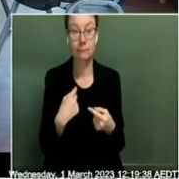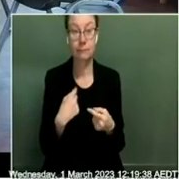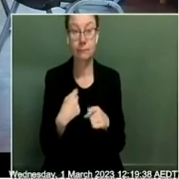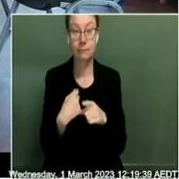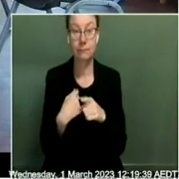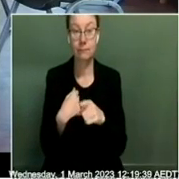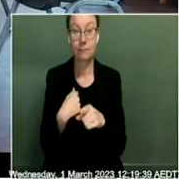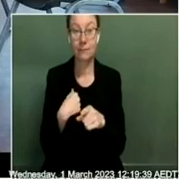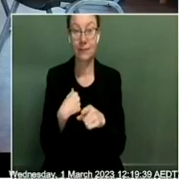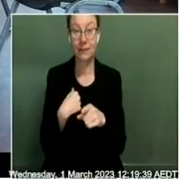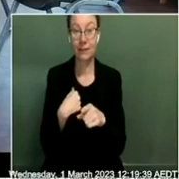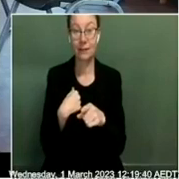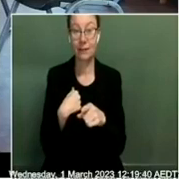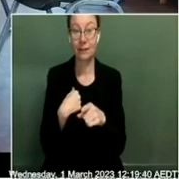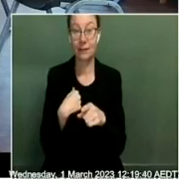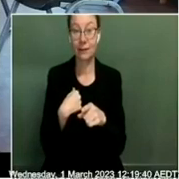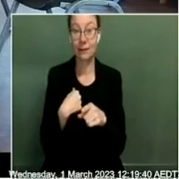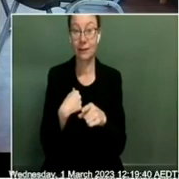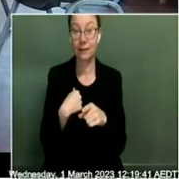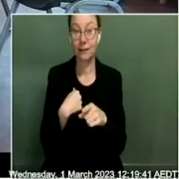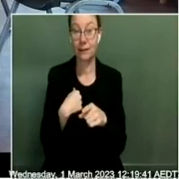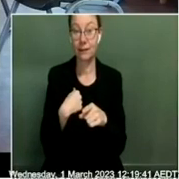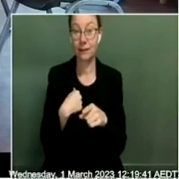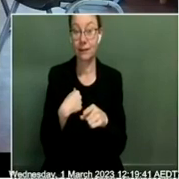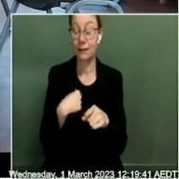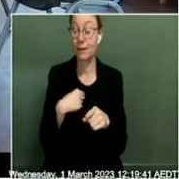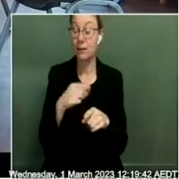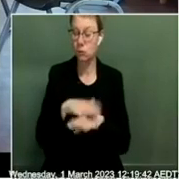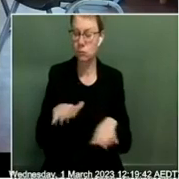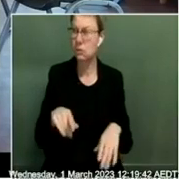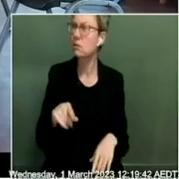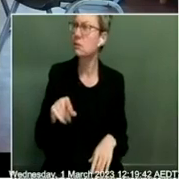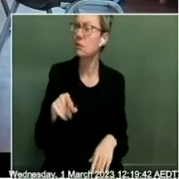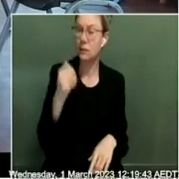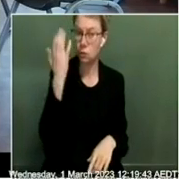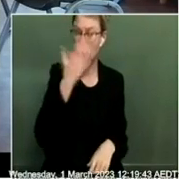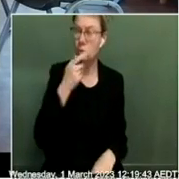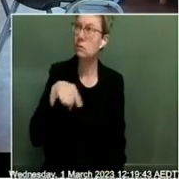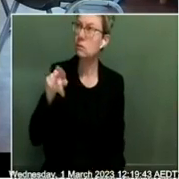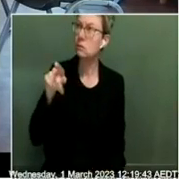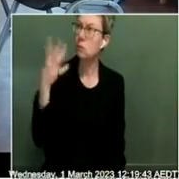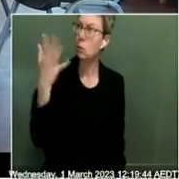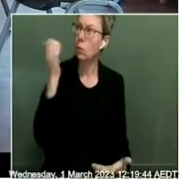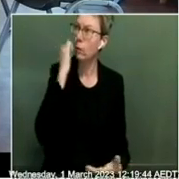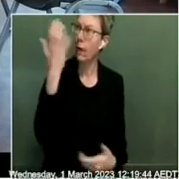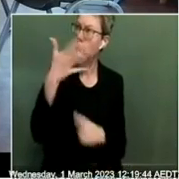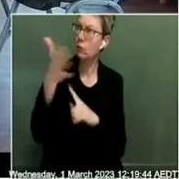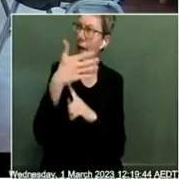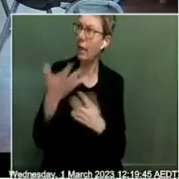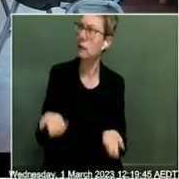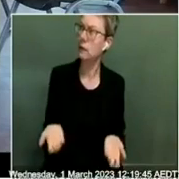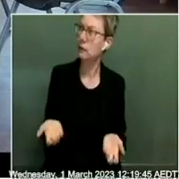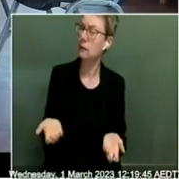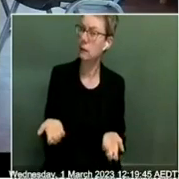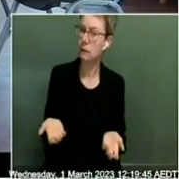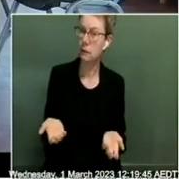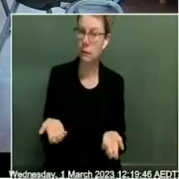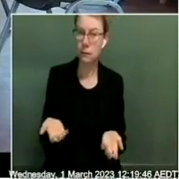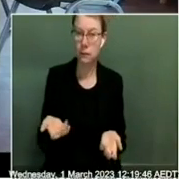their identity. So this systemic racism, this unconscious bias, because it's our